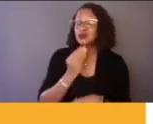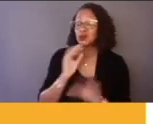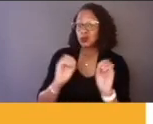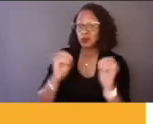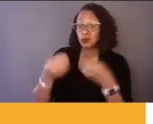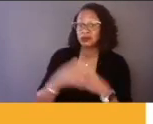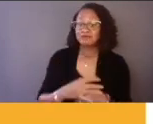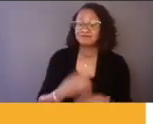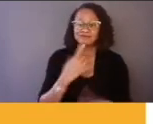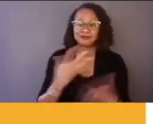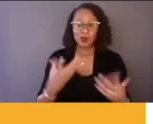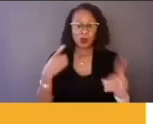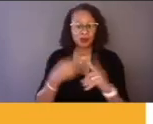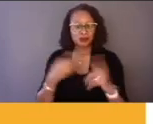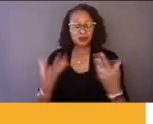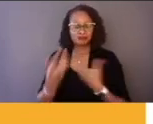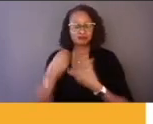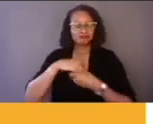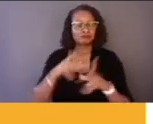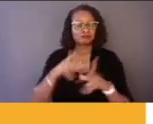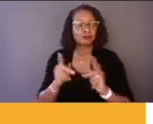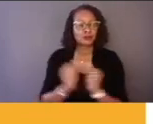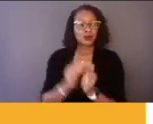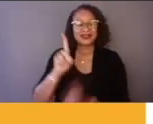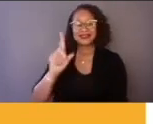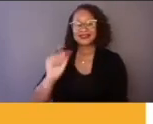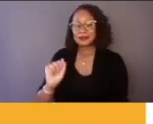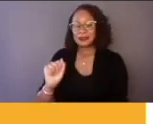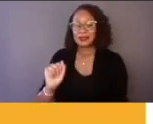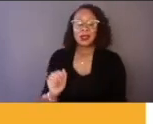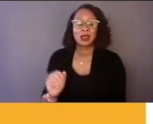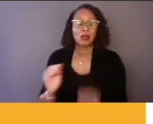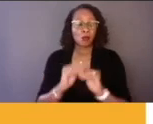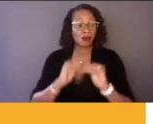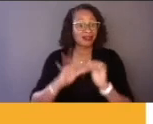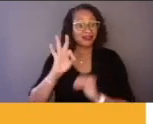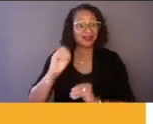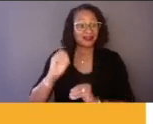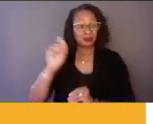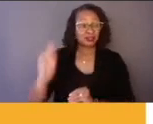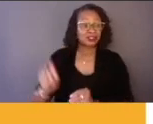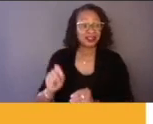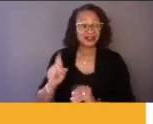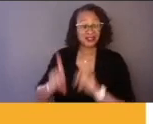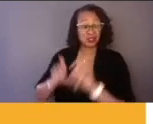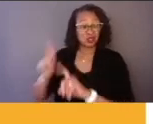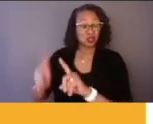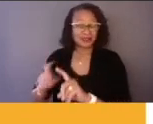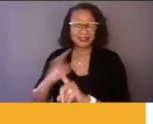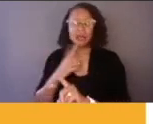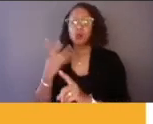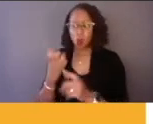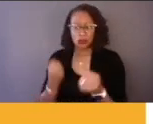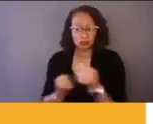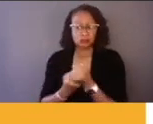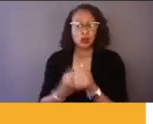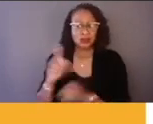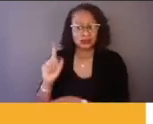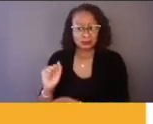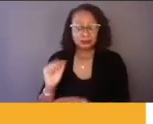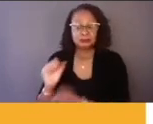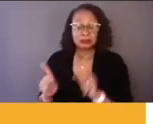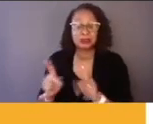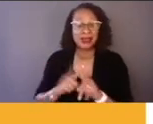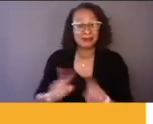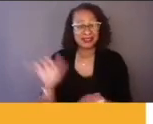say they want to include people with disabilities, more than 90% in a survey we did. And yet, the same